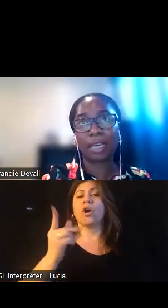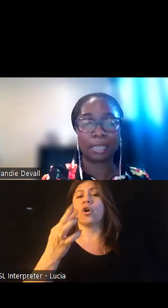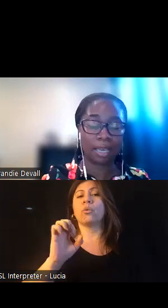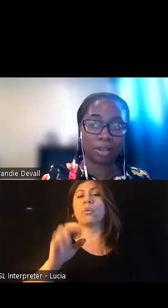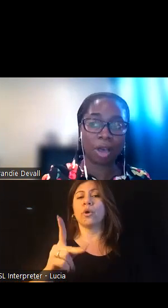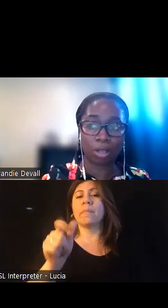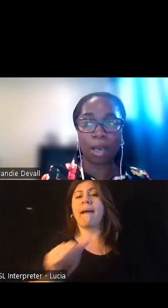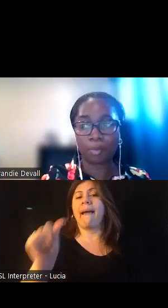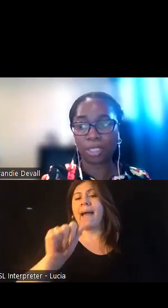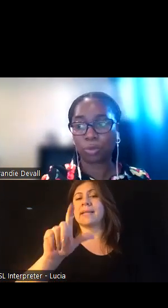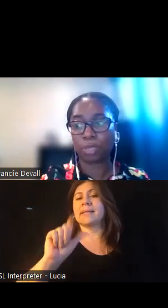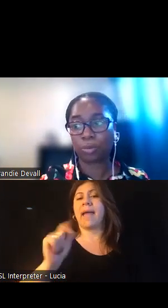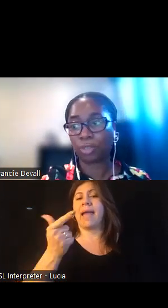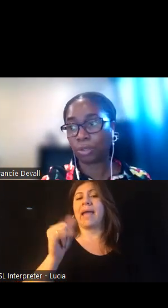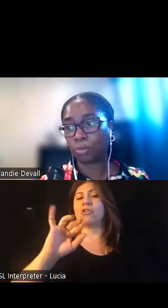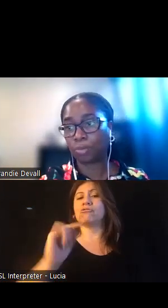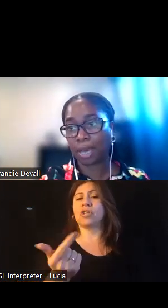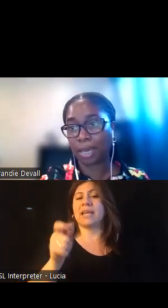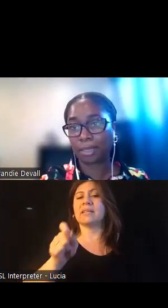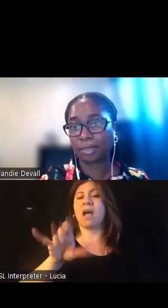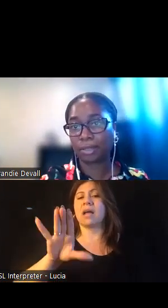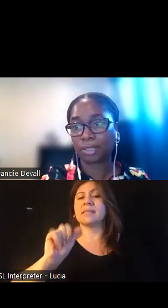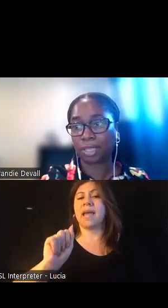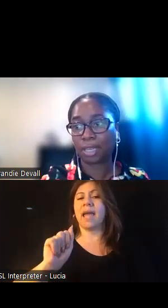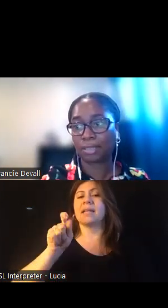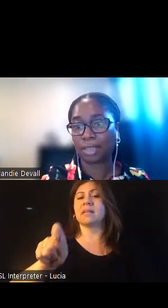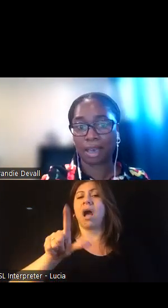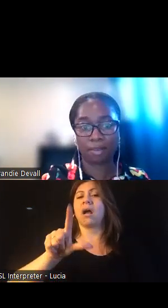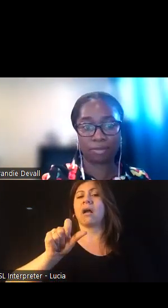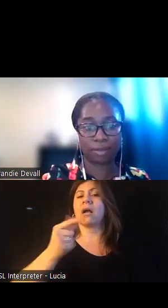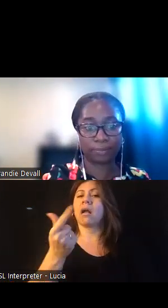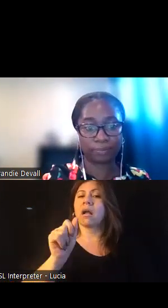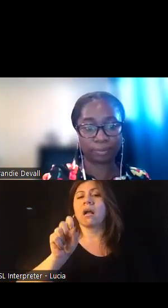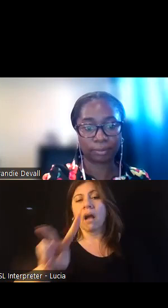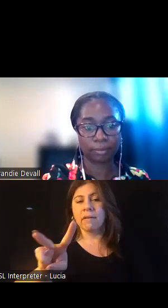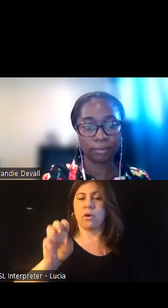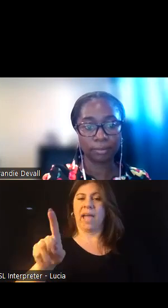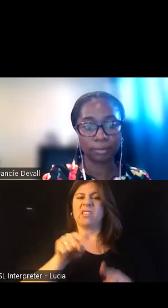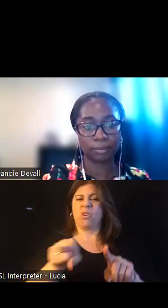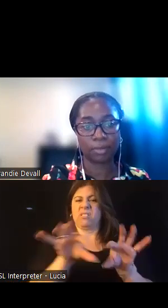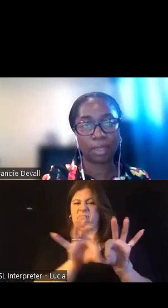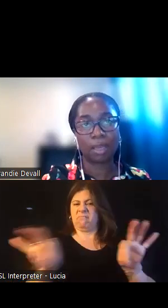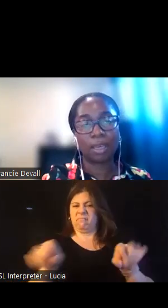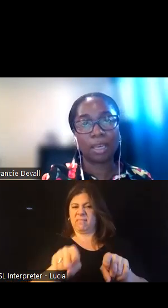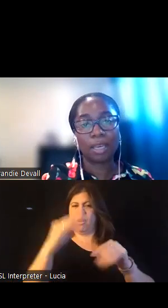aging.ca.gov. And again, all comments will be reviewed by CDA staff.